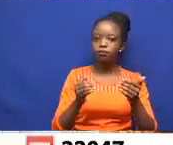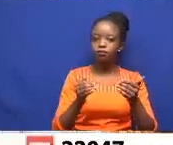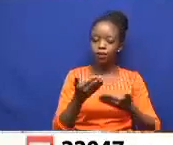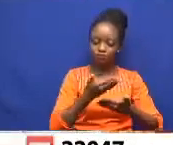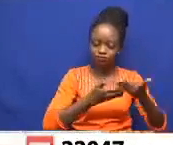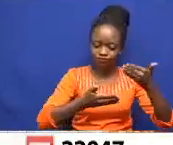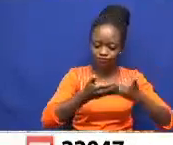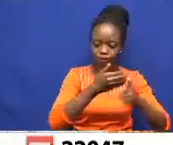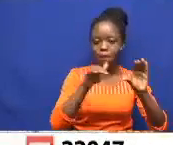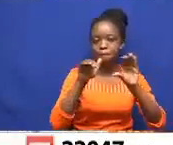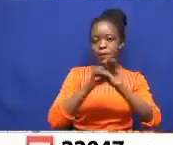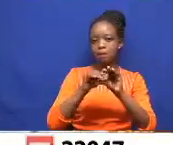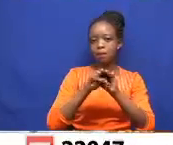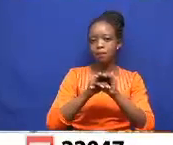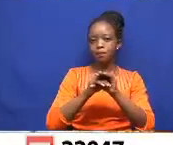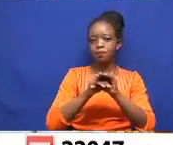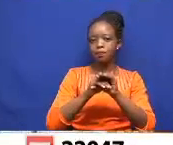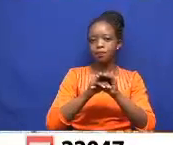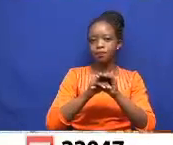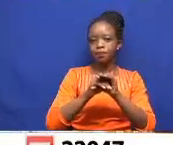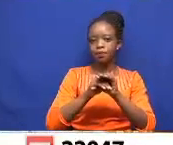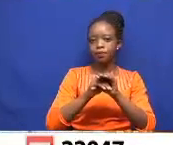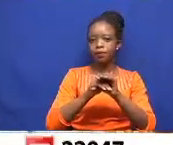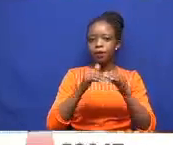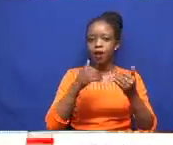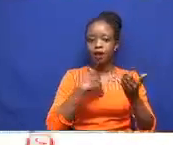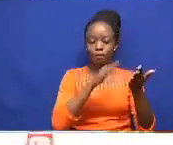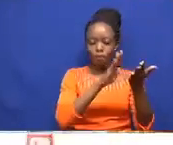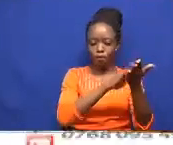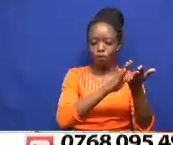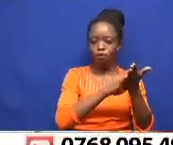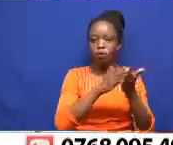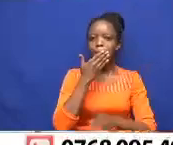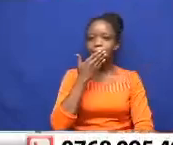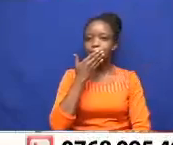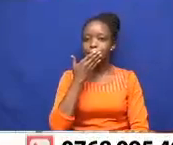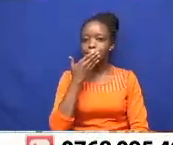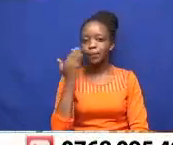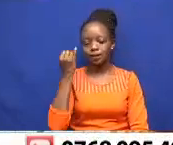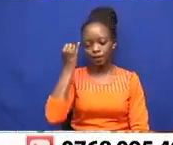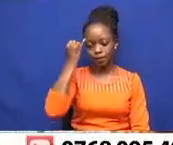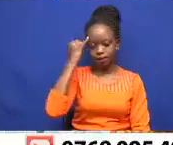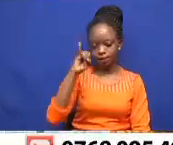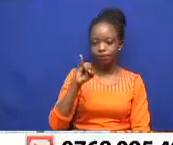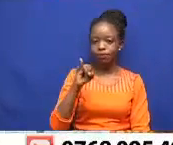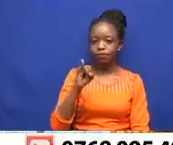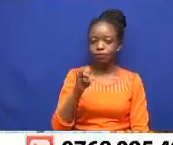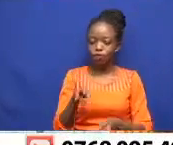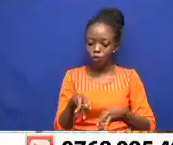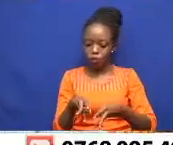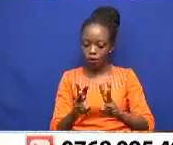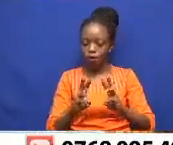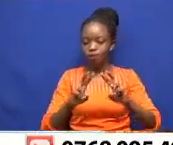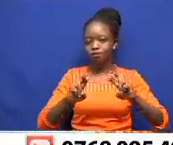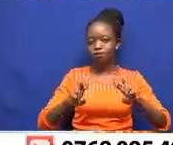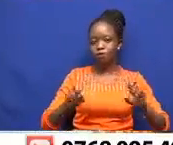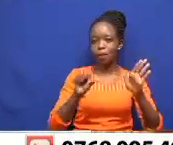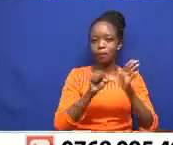that the Kang'ata amendment had a better, much better way of looking at the situation